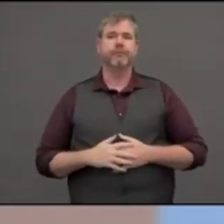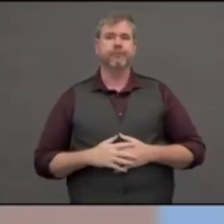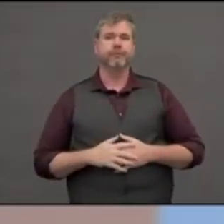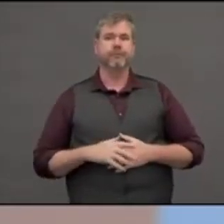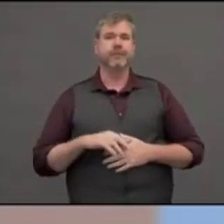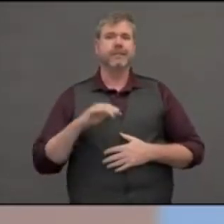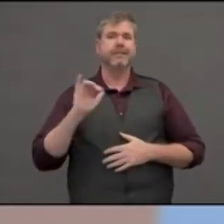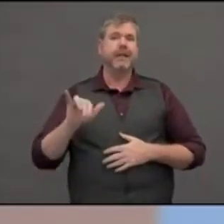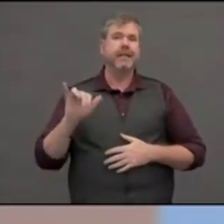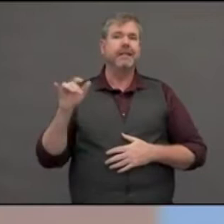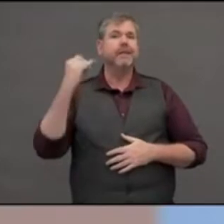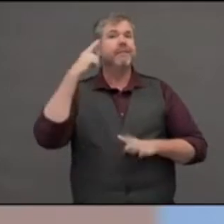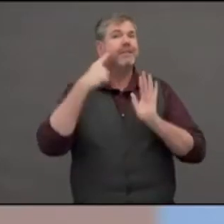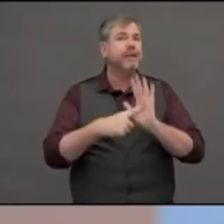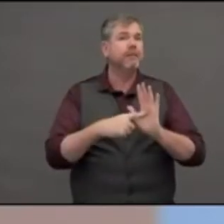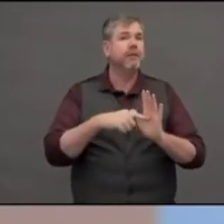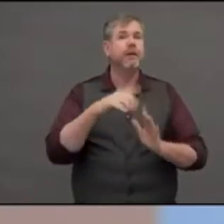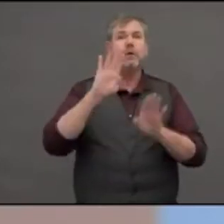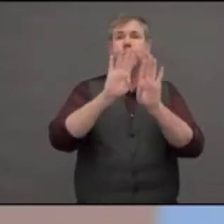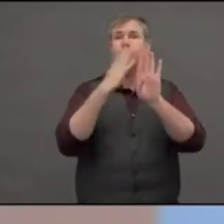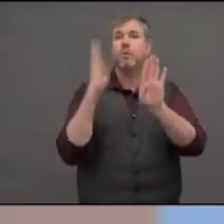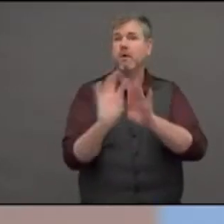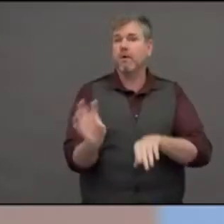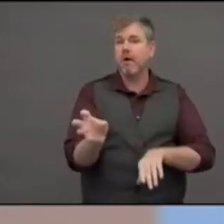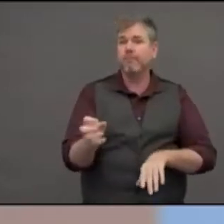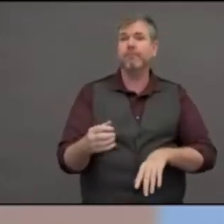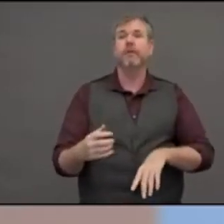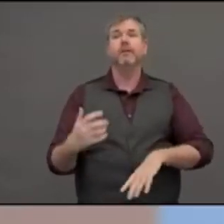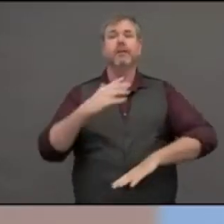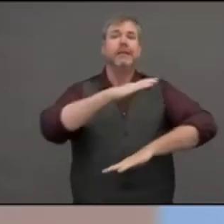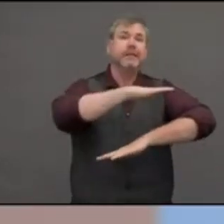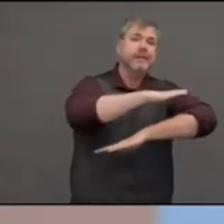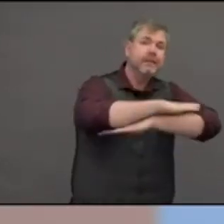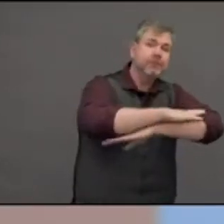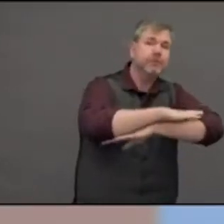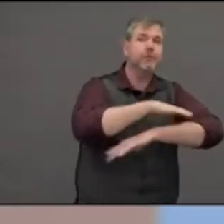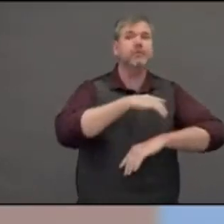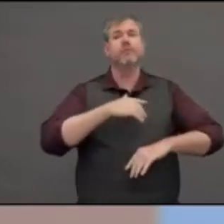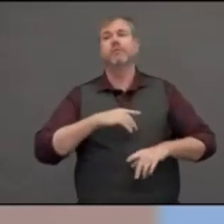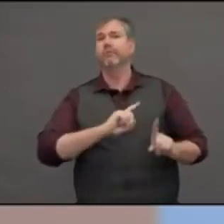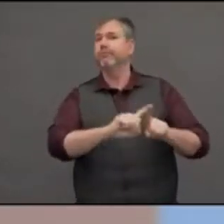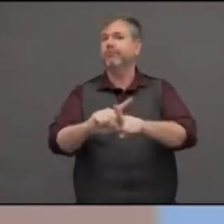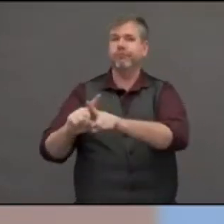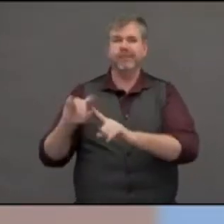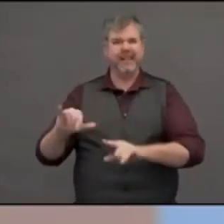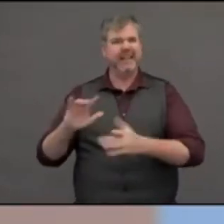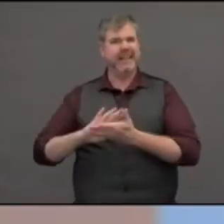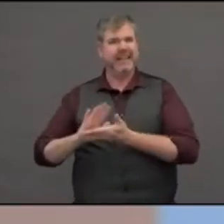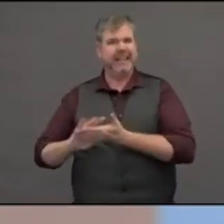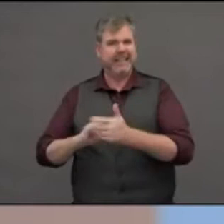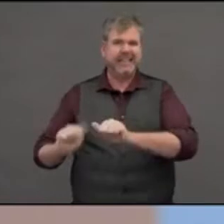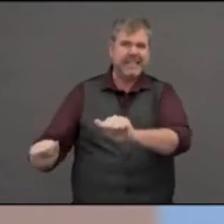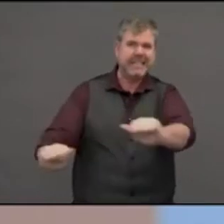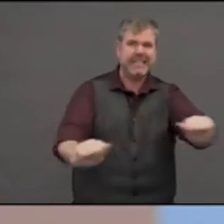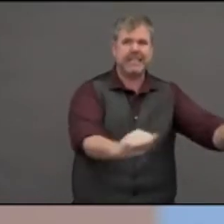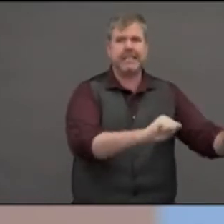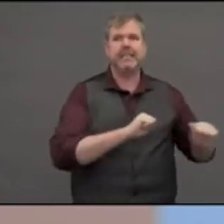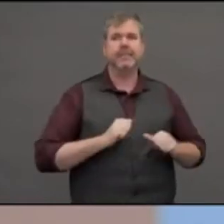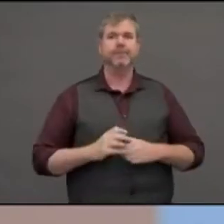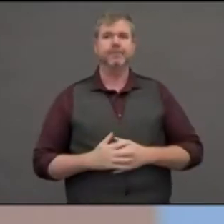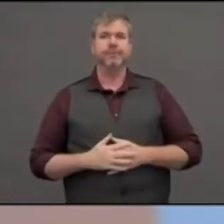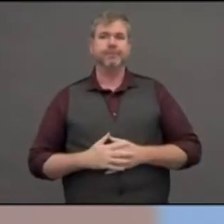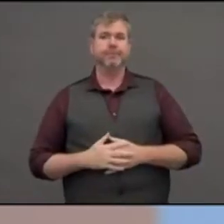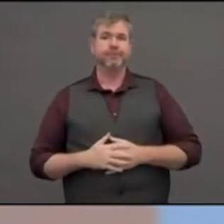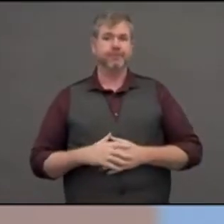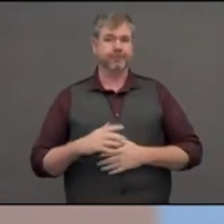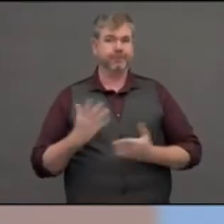tabletops, workspaces is cleaned on a regular basis. And you know, around here at the EOC, we're cleaning our own workspace every day at the beginning